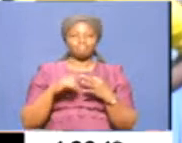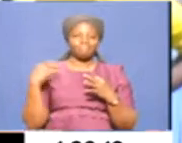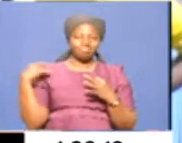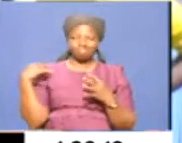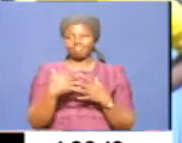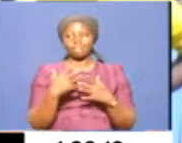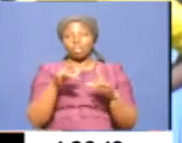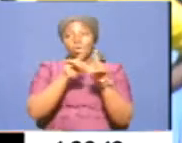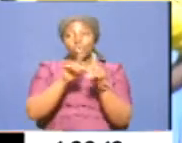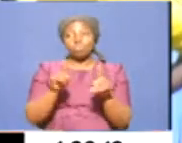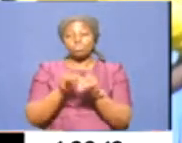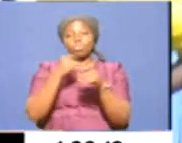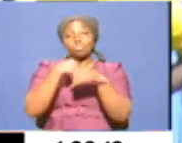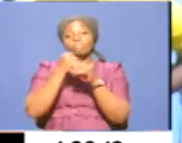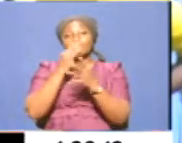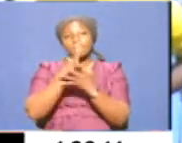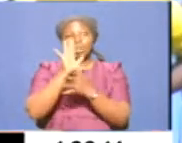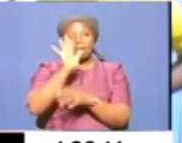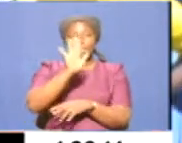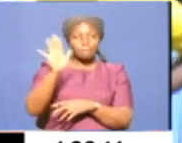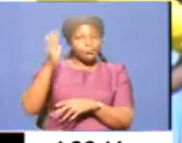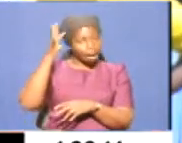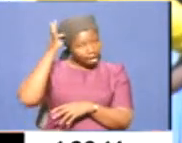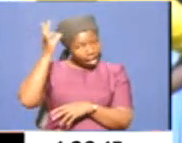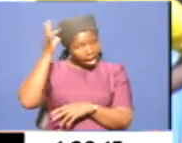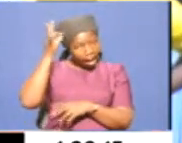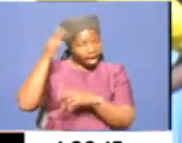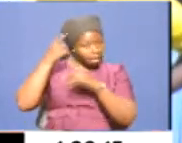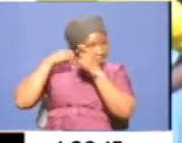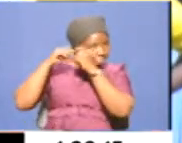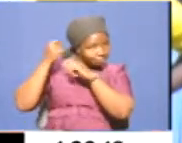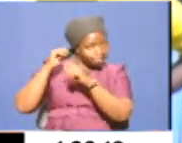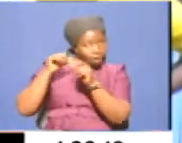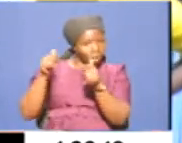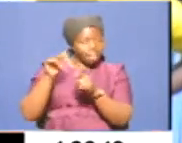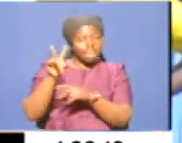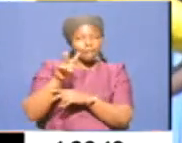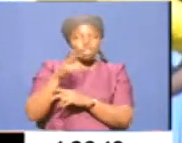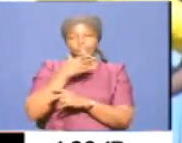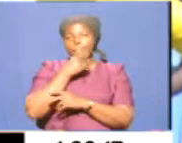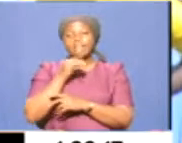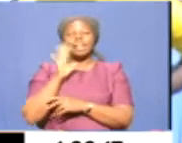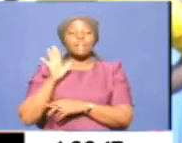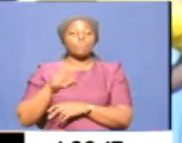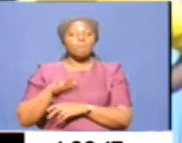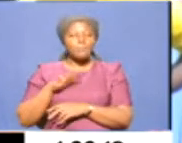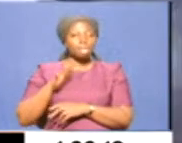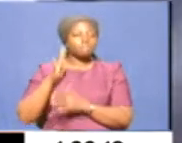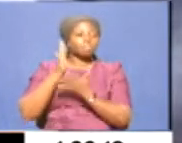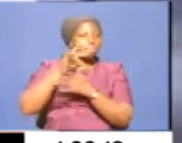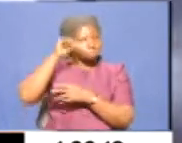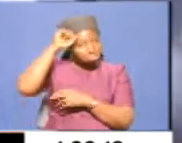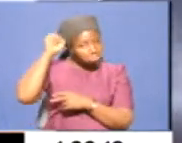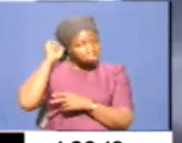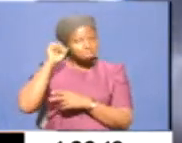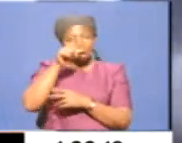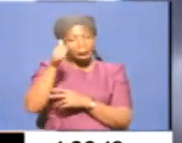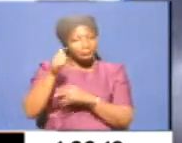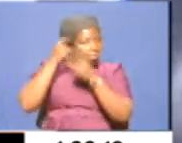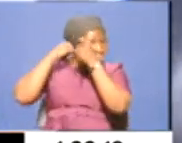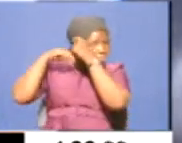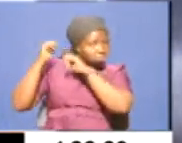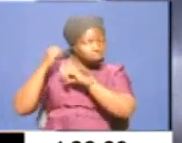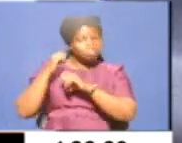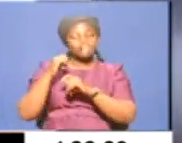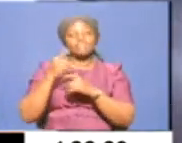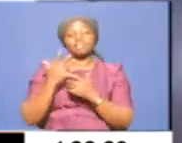sure wametengenezwa nywele. Both men and women, wote watatengenezwa nywele, watashukwa. Street Family Group Chairman